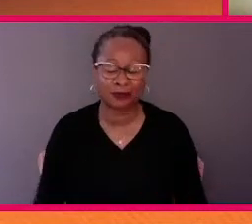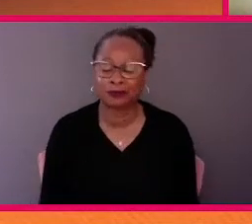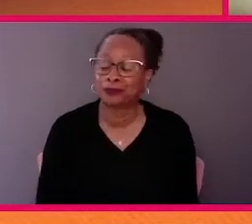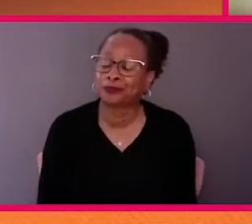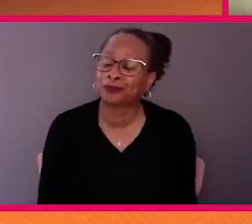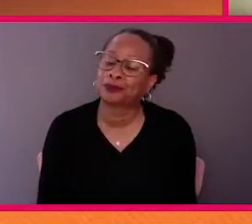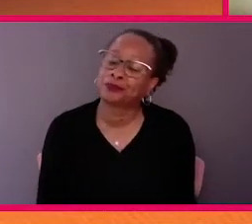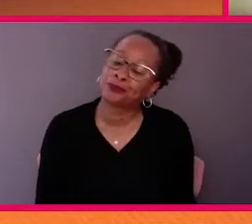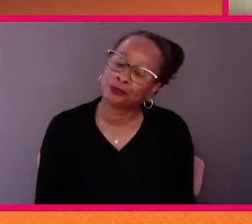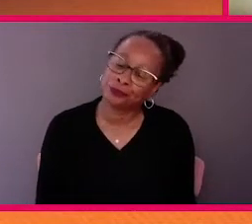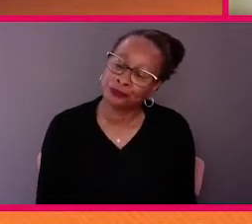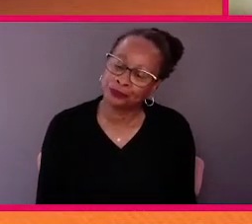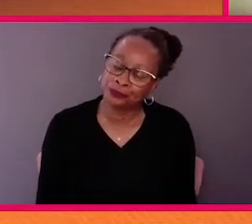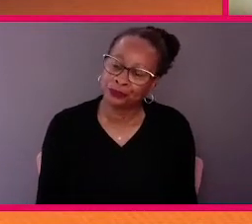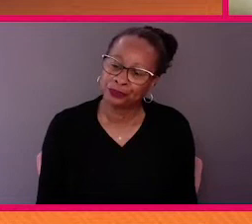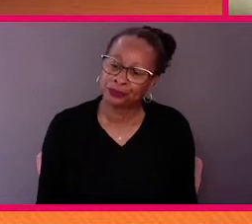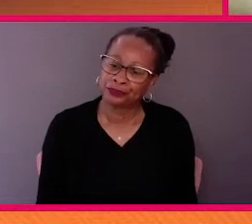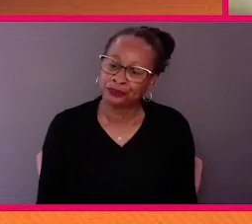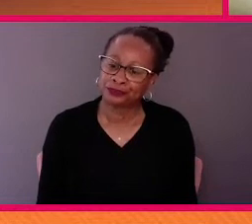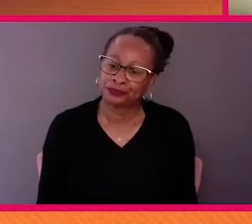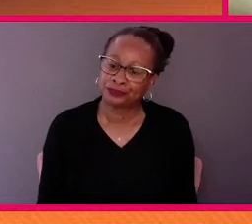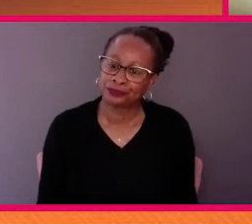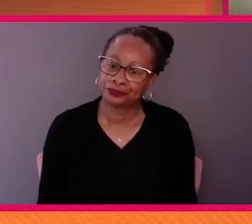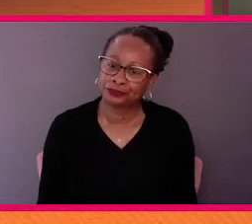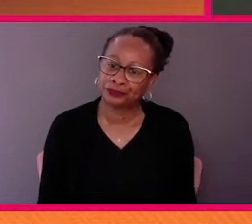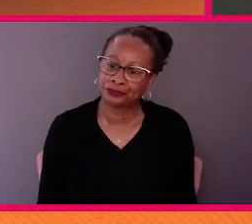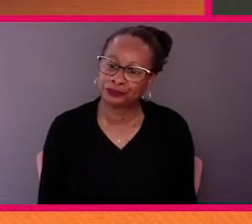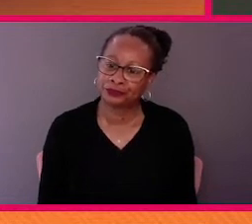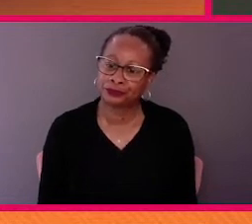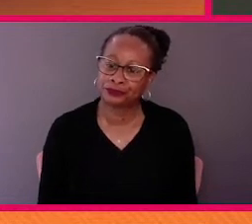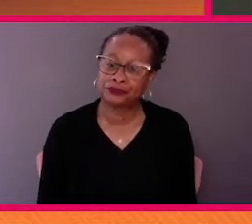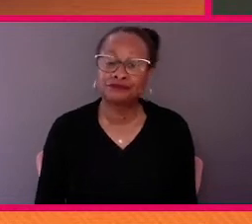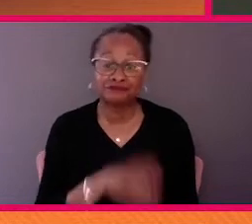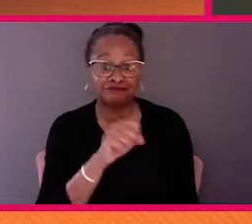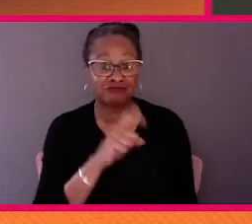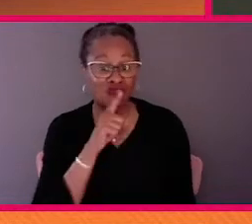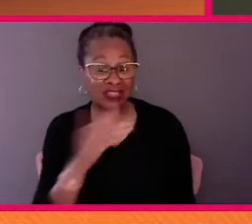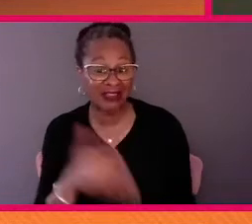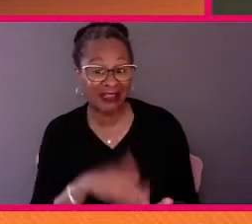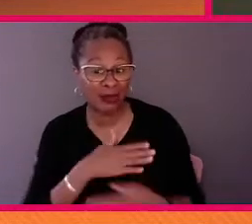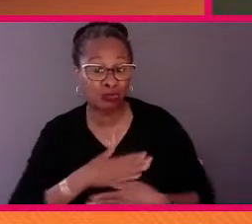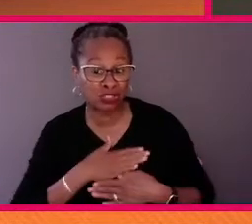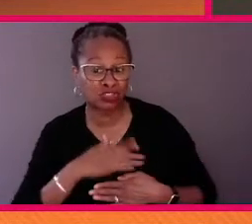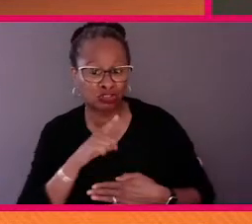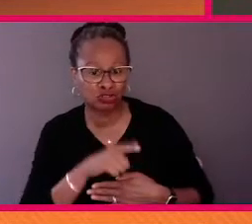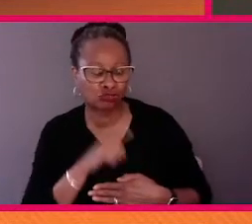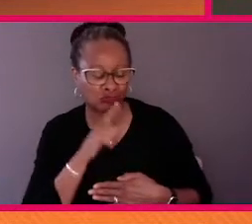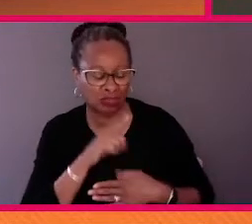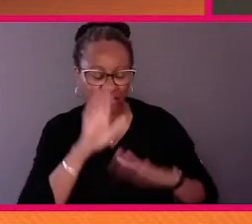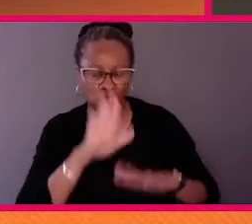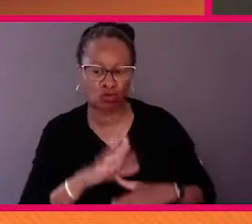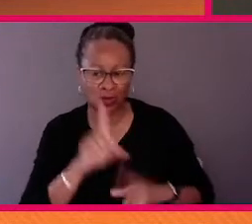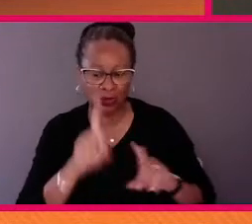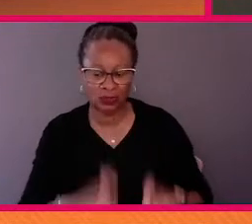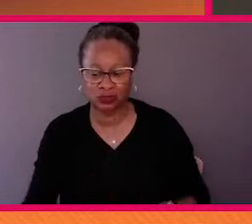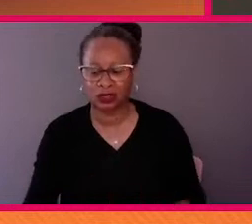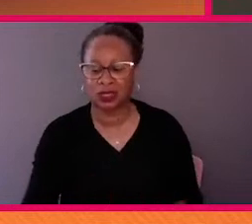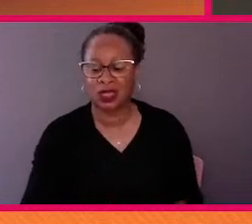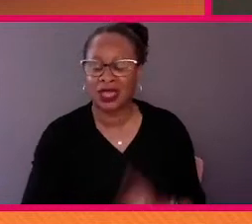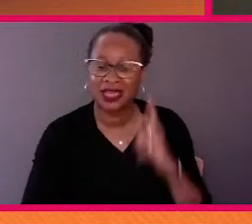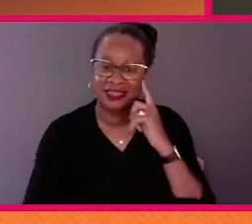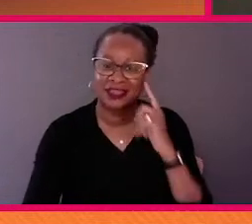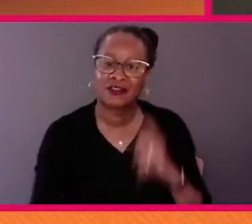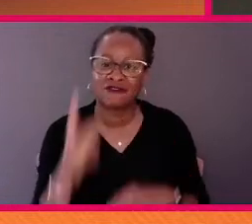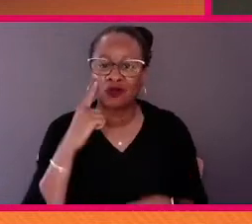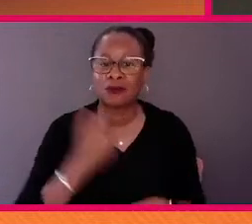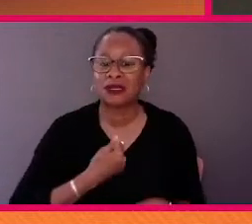Yeah. I really, again, appreciate your really great questions. I think for me, I guess one